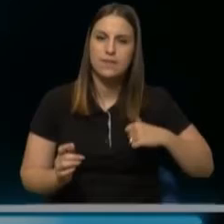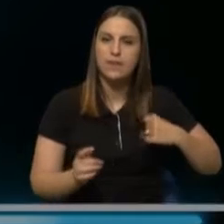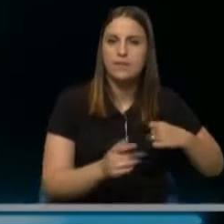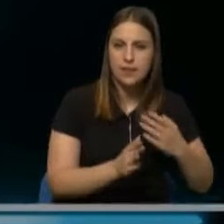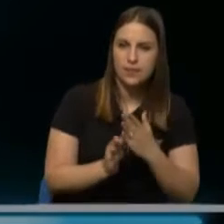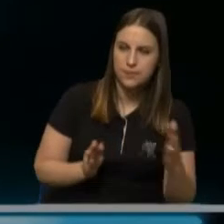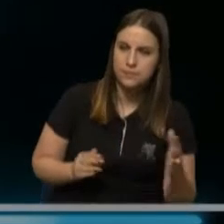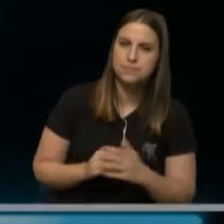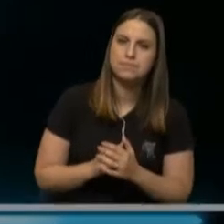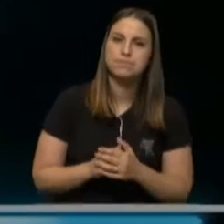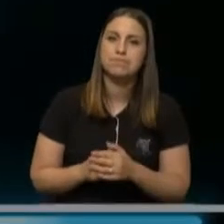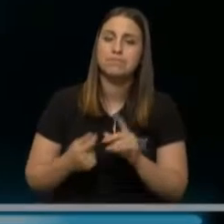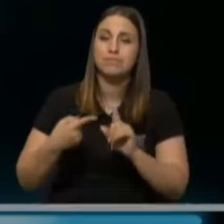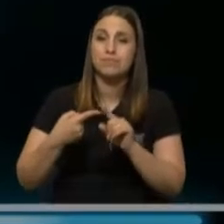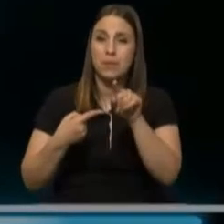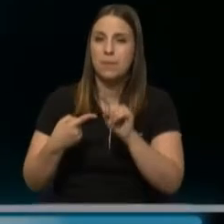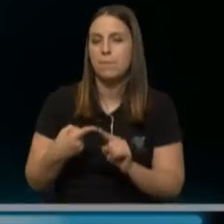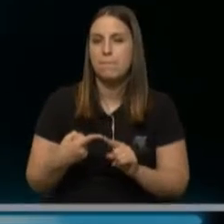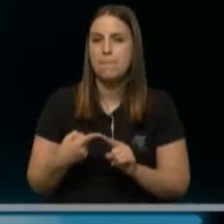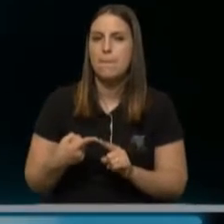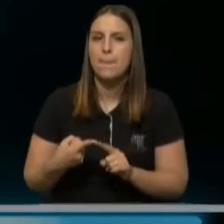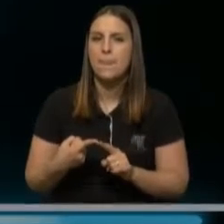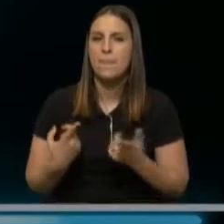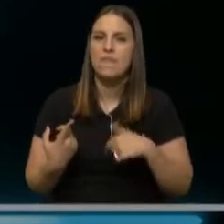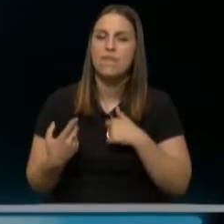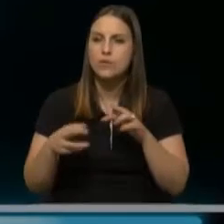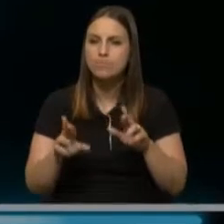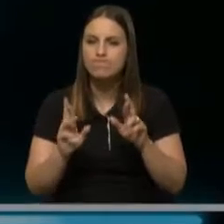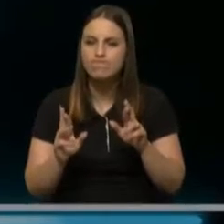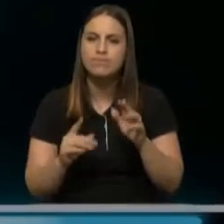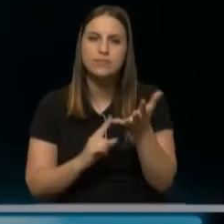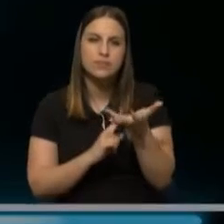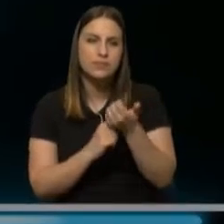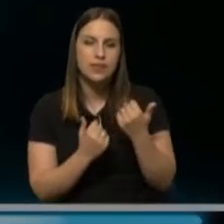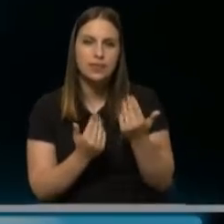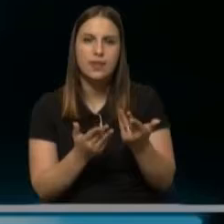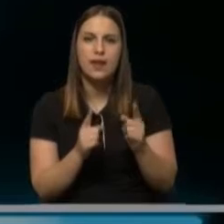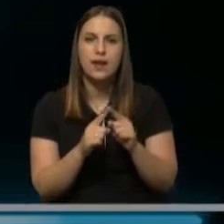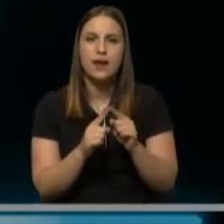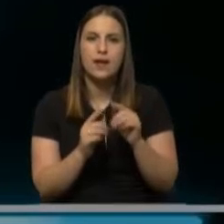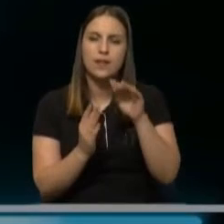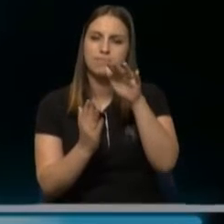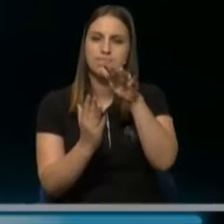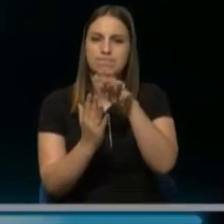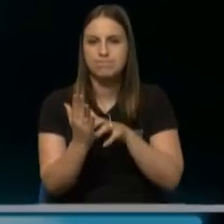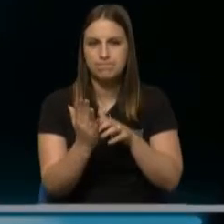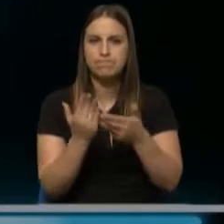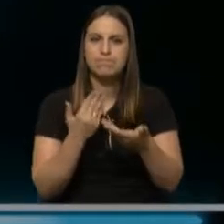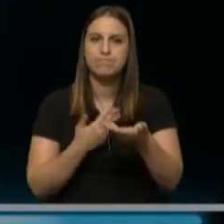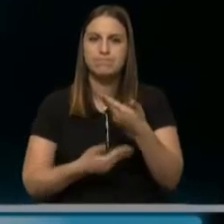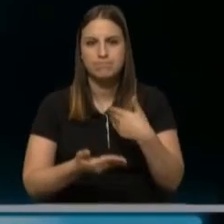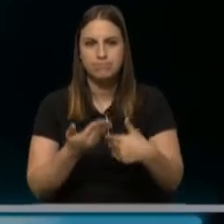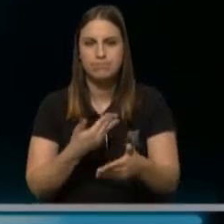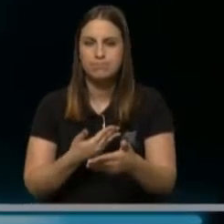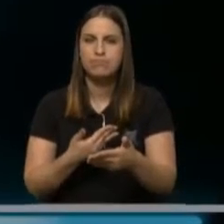For the site, whatever the mobile site or fixed site, we are helping our customer to replace the indoor facilities to the integrated